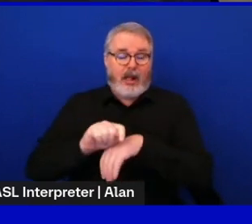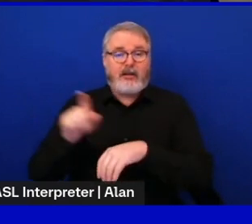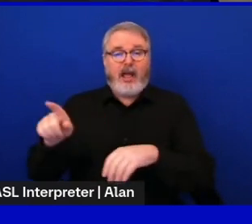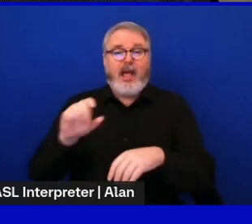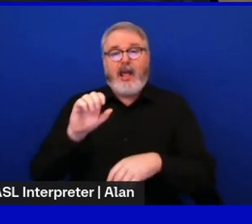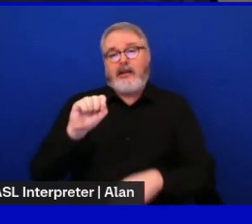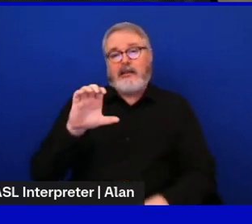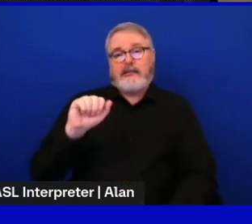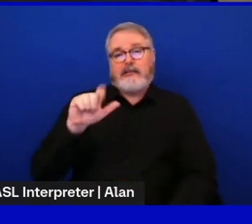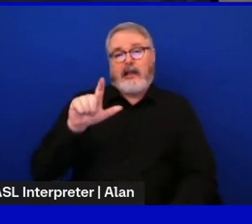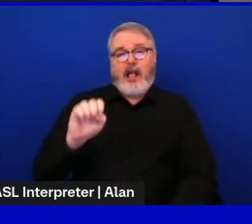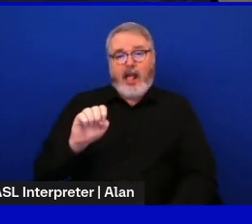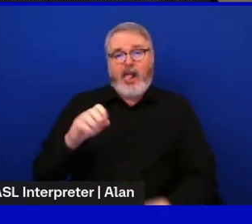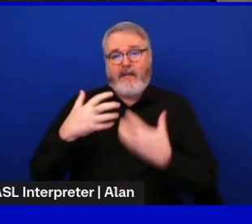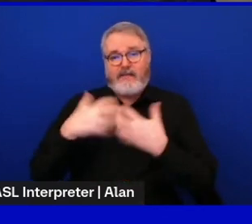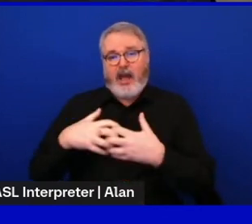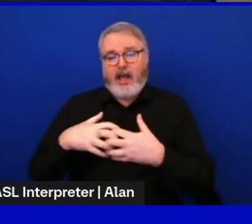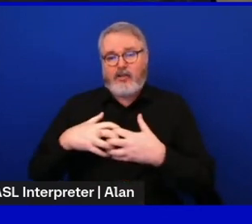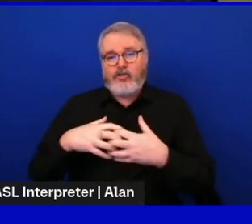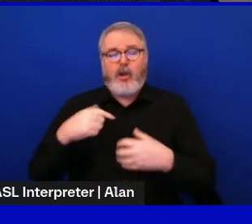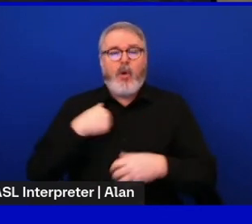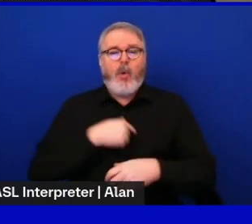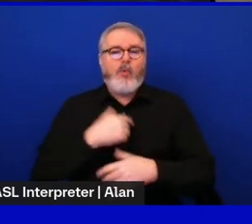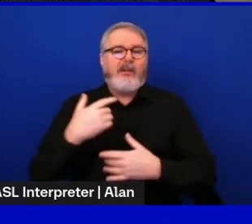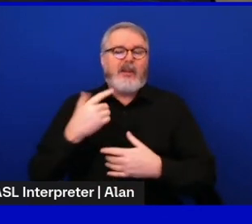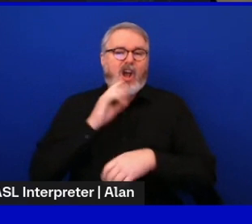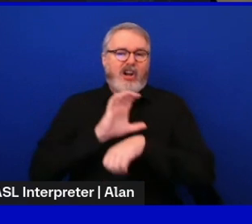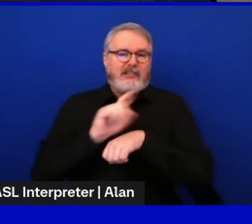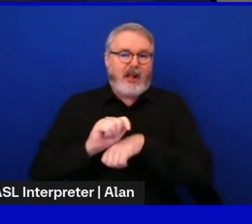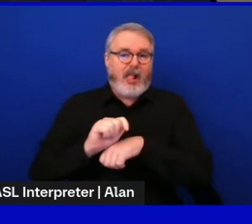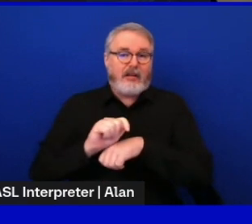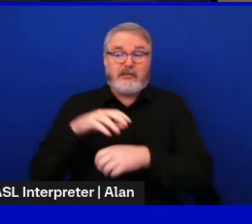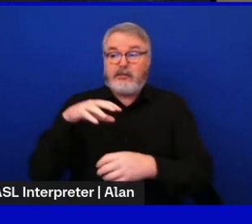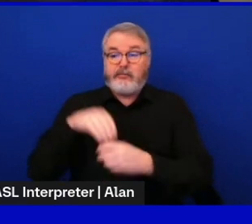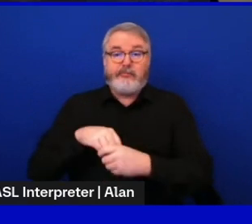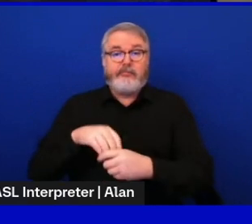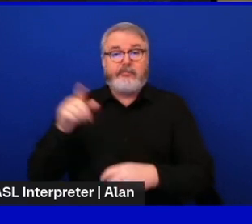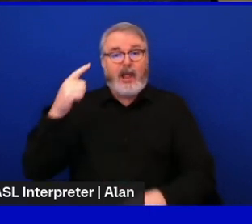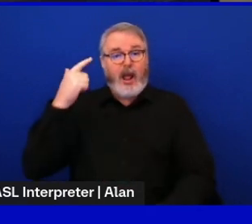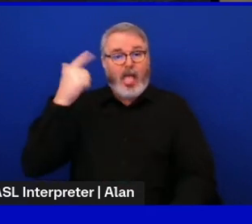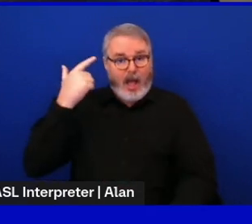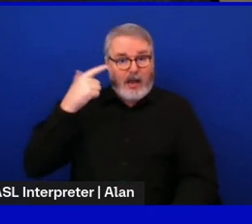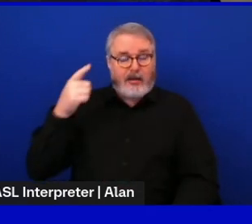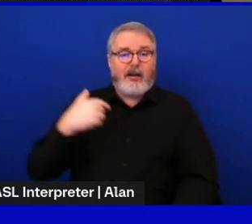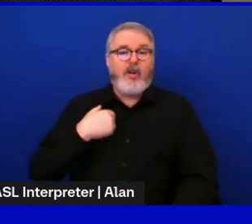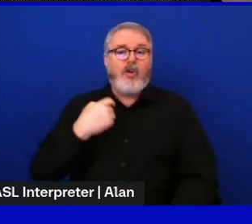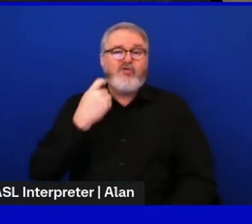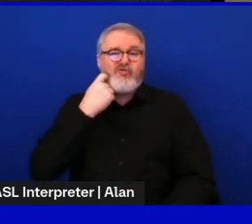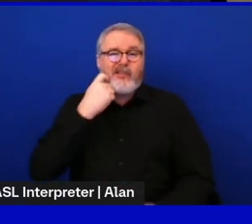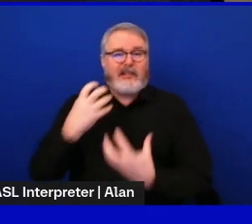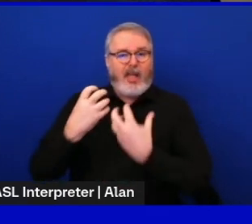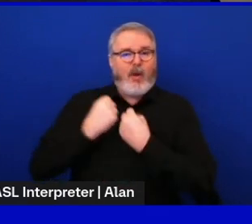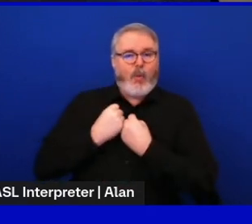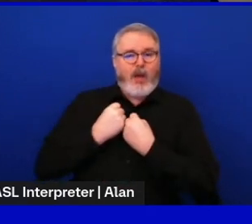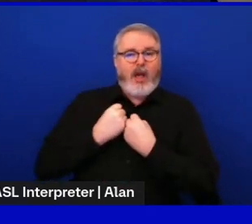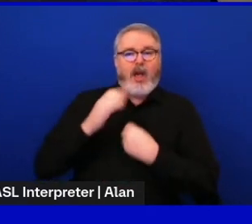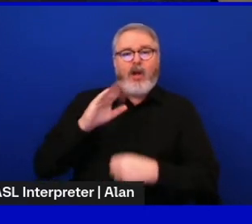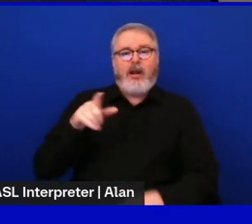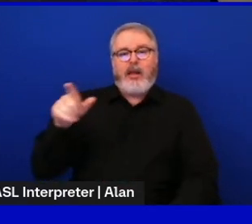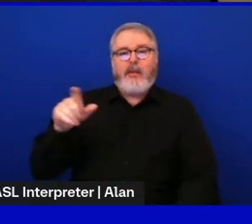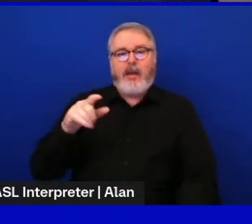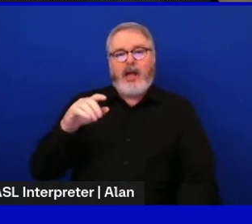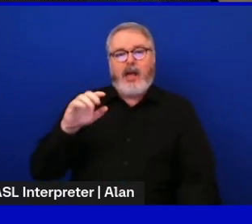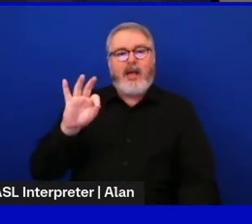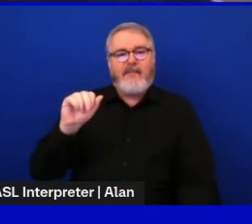Factory. We are a consultancy based in London. We were recently acquired by 1010, so we're part of the 1010